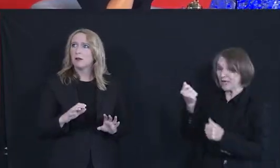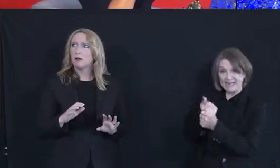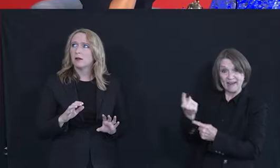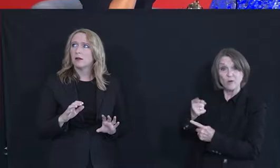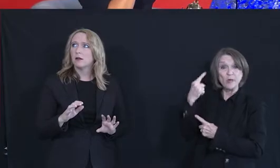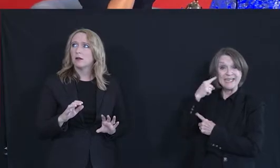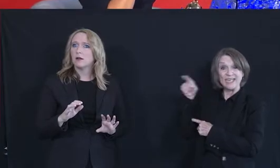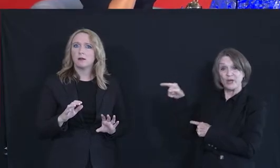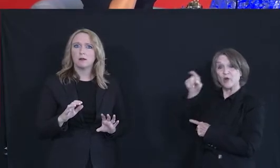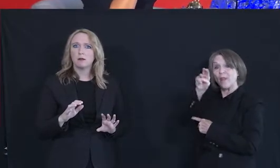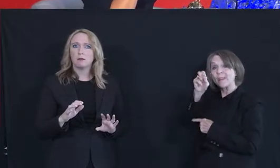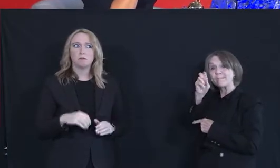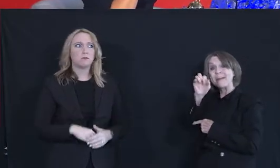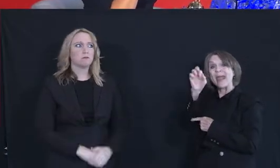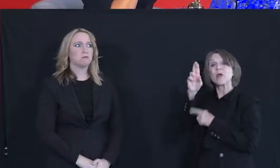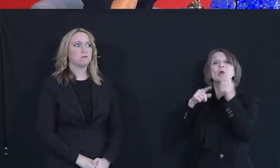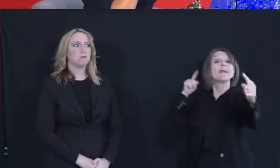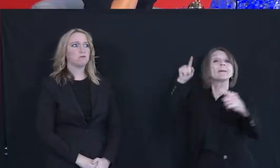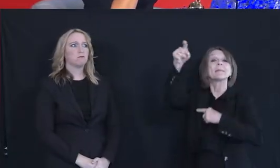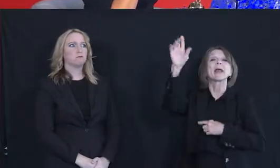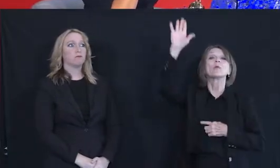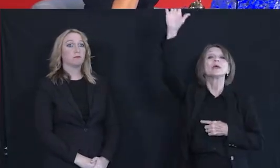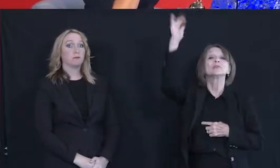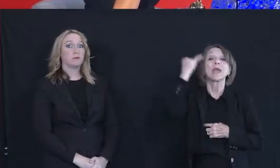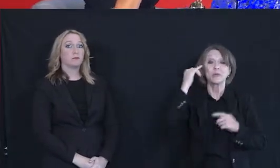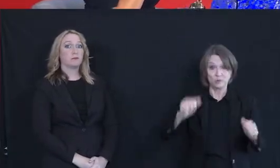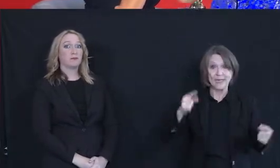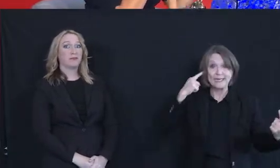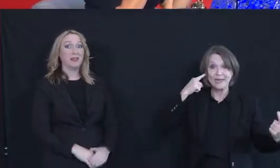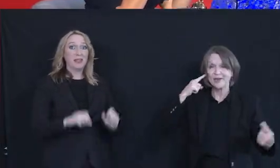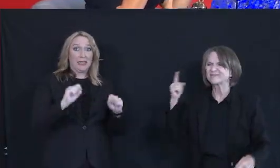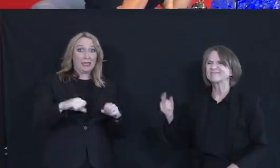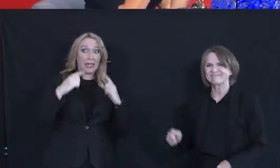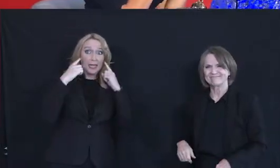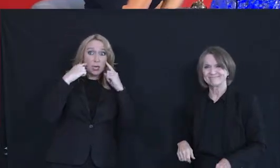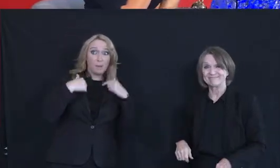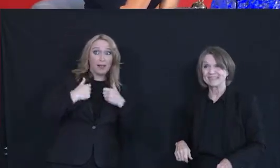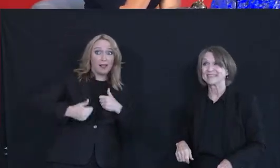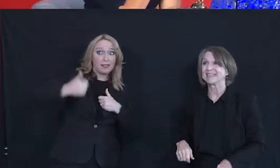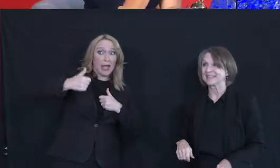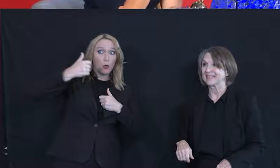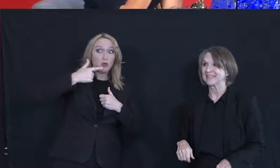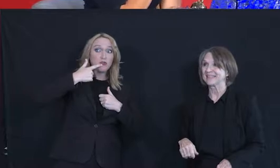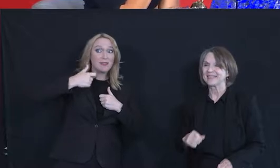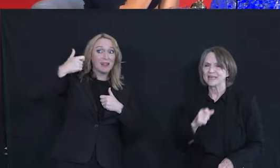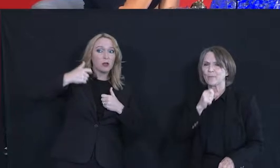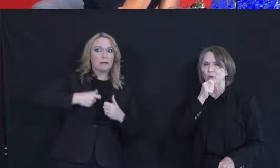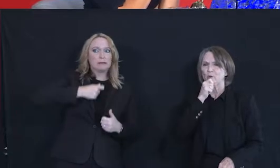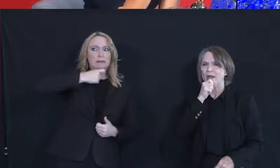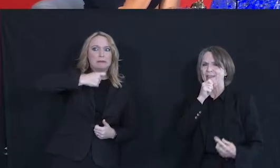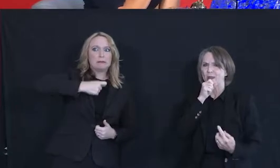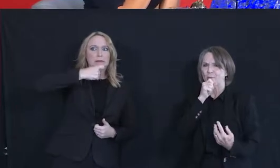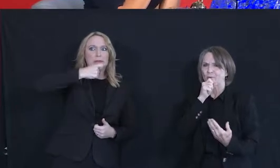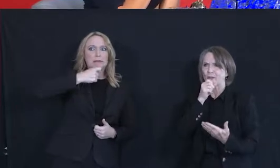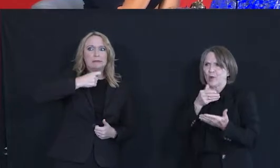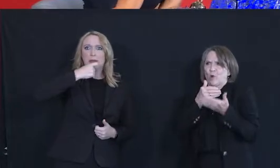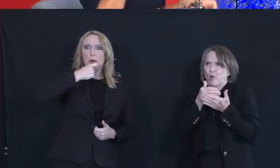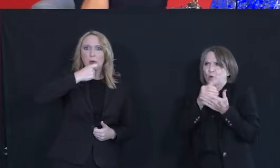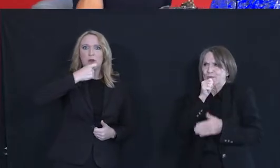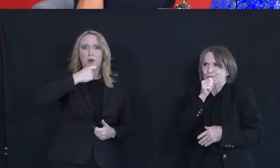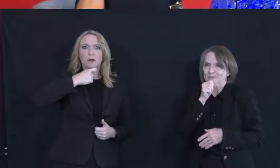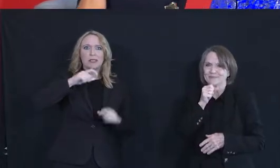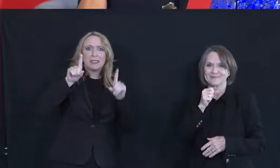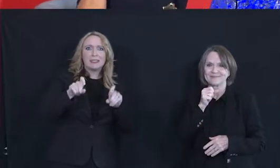hear the mirror in the back raise your hand if you can hear her okay good they can hear me yeah louder that's better stick it to your chin okay great better